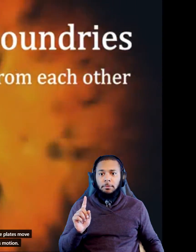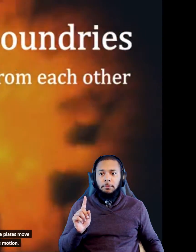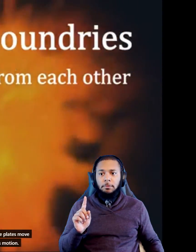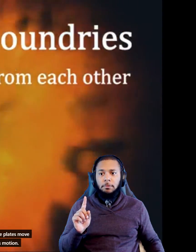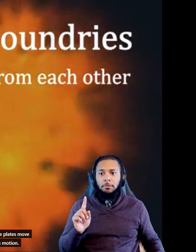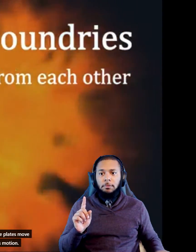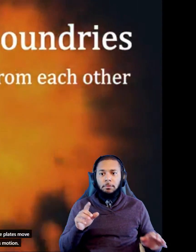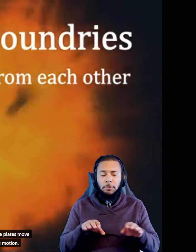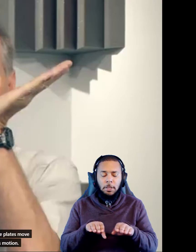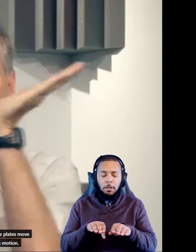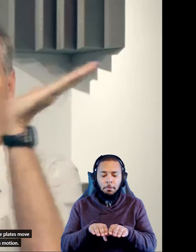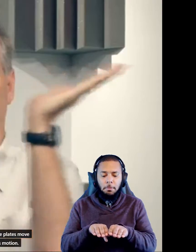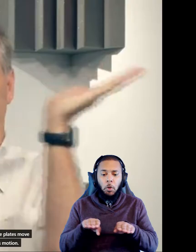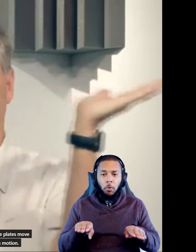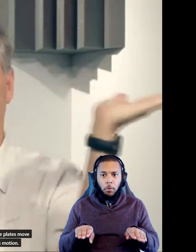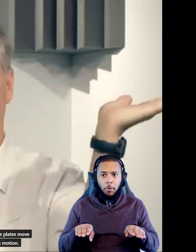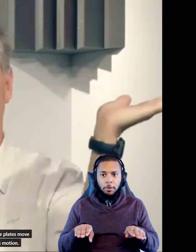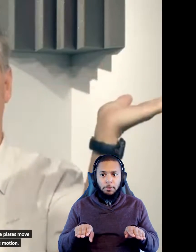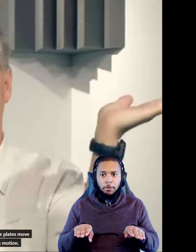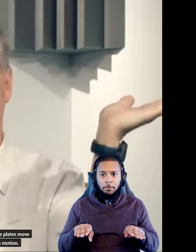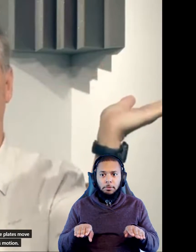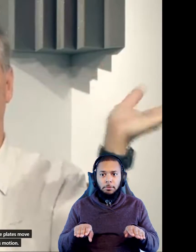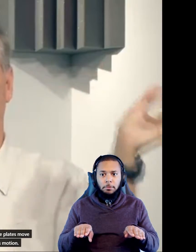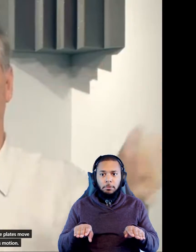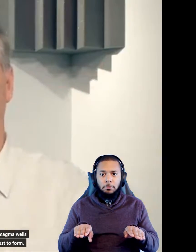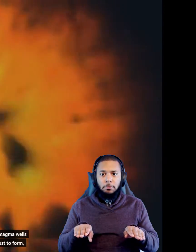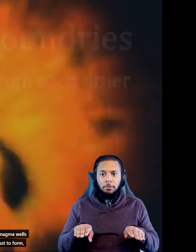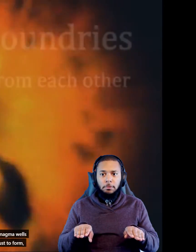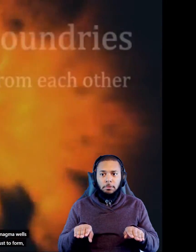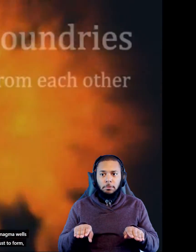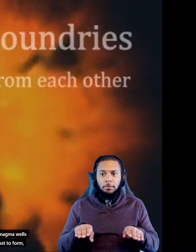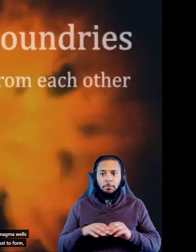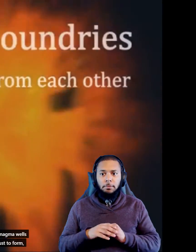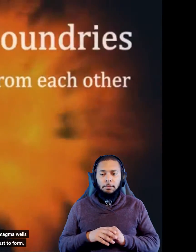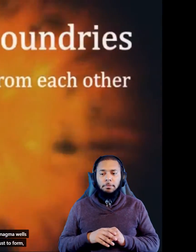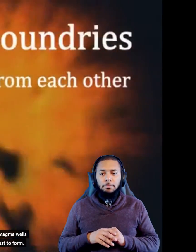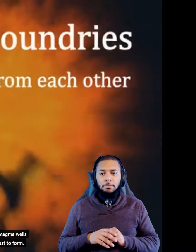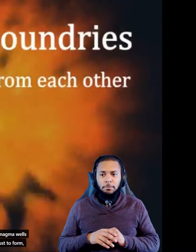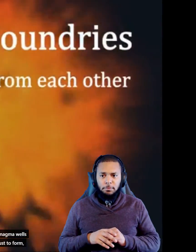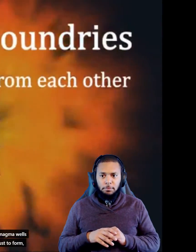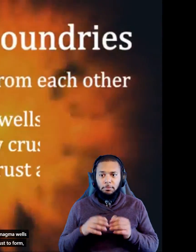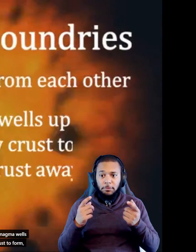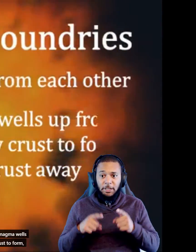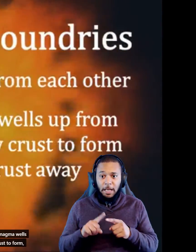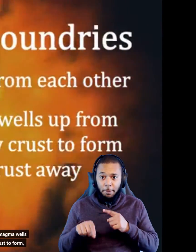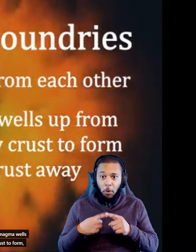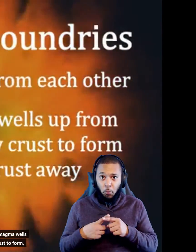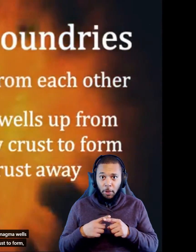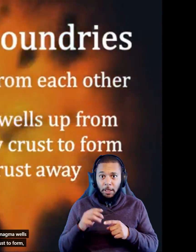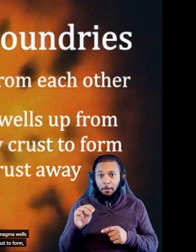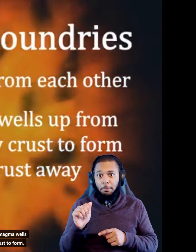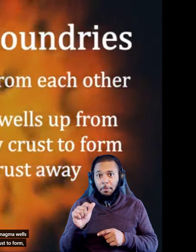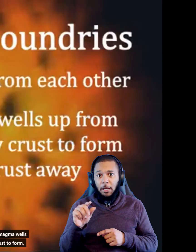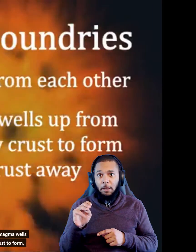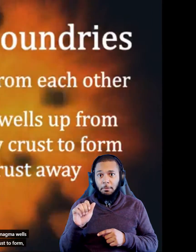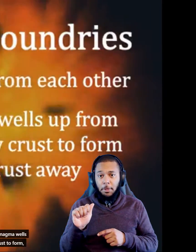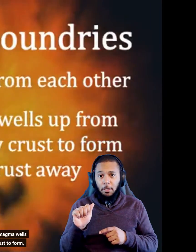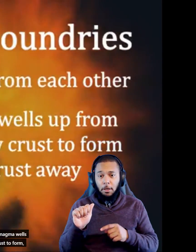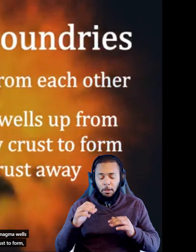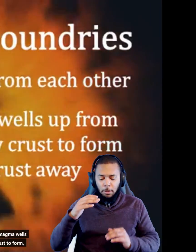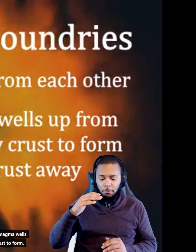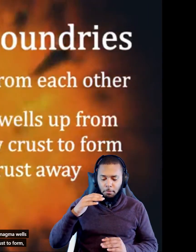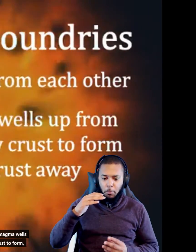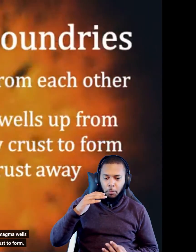move apart from each other in this motion. This happens when underlying magma wells up from